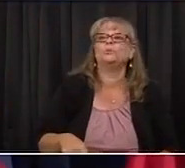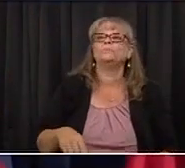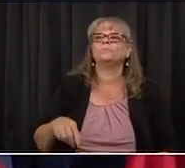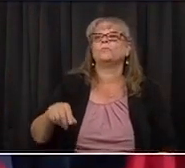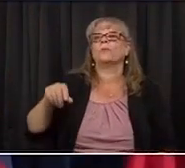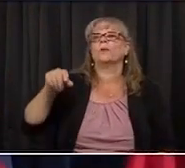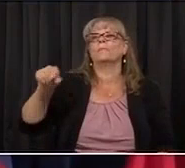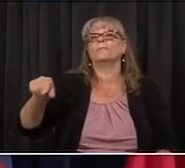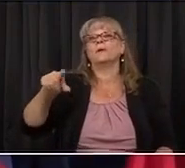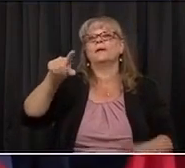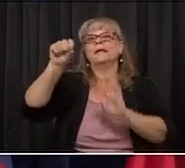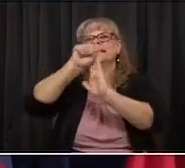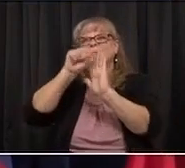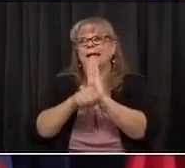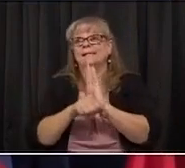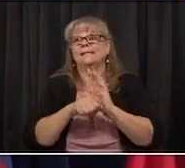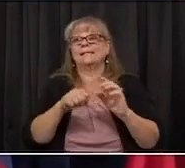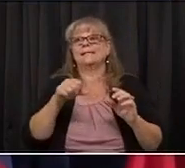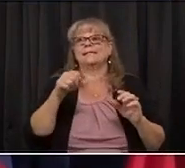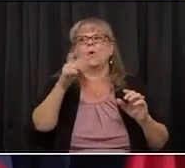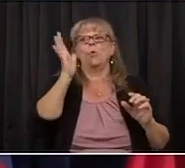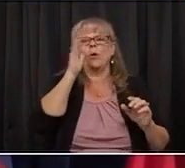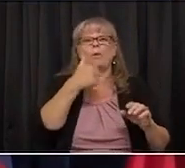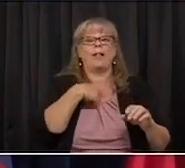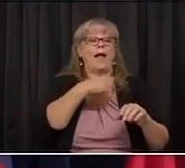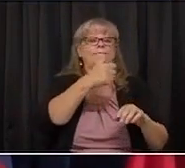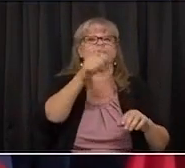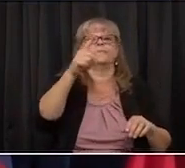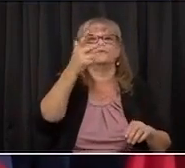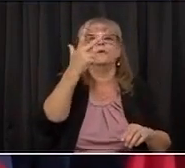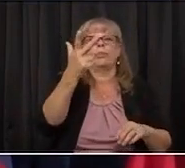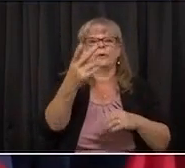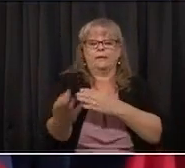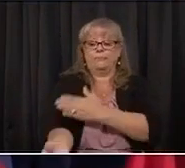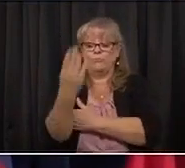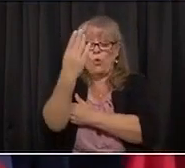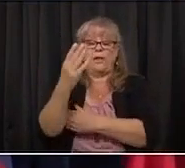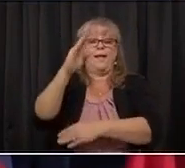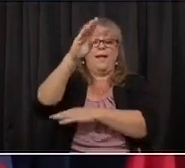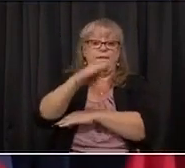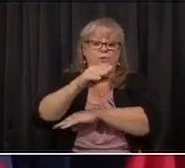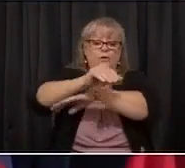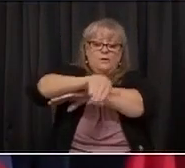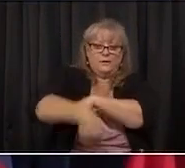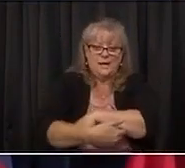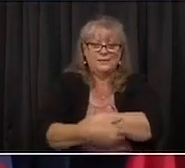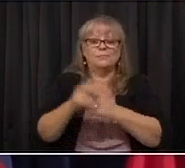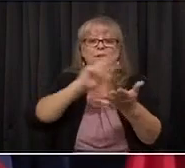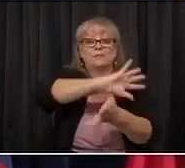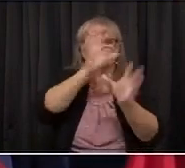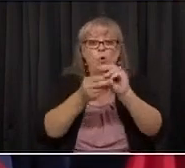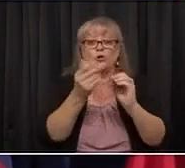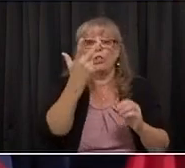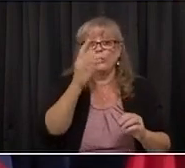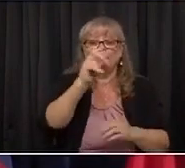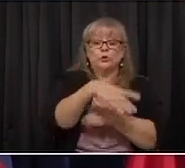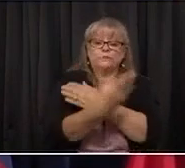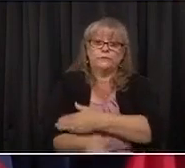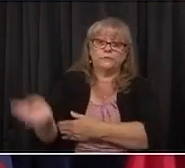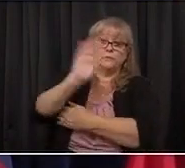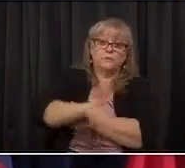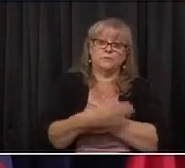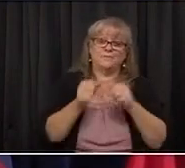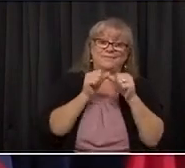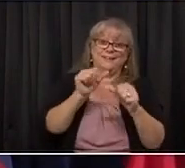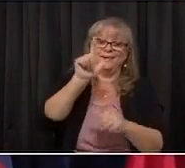Not each person, obviously, people have to sleep, but they're running 3 different shifts, 3 different 8-hour shifts. So we're able to maximize the